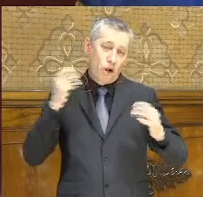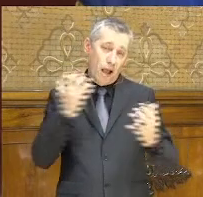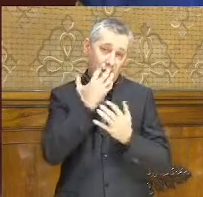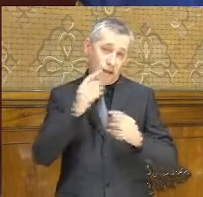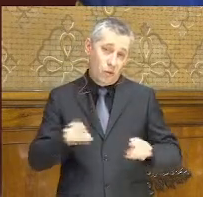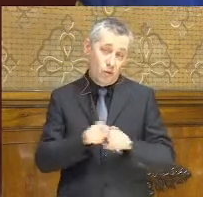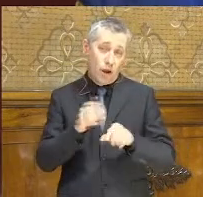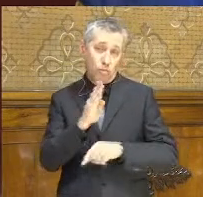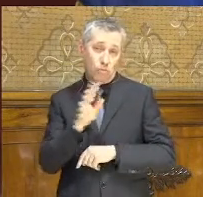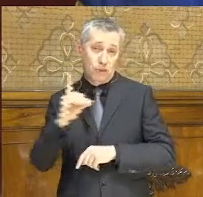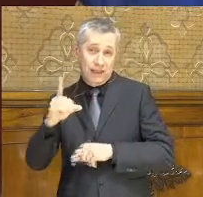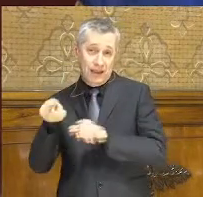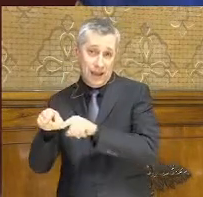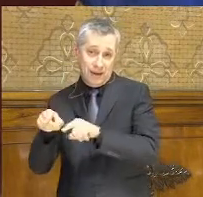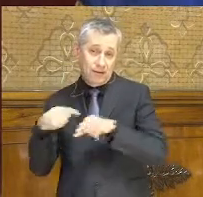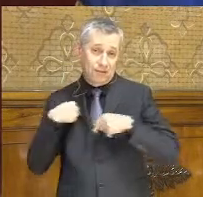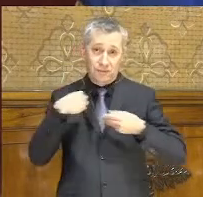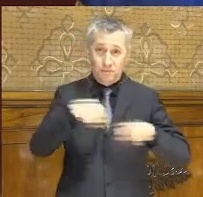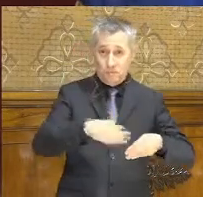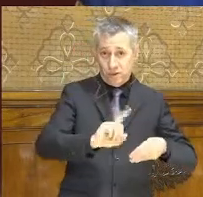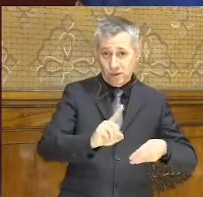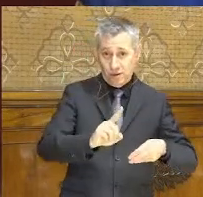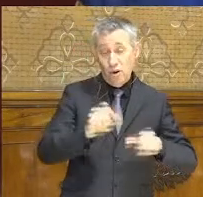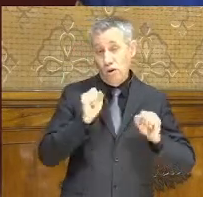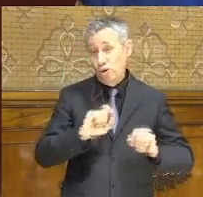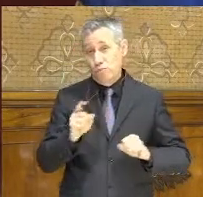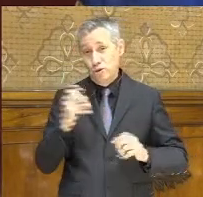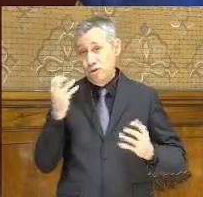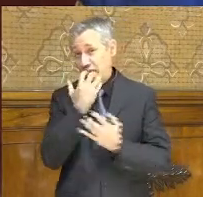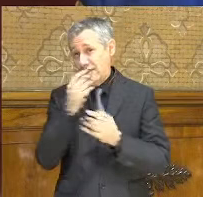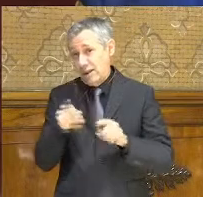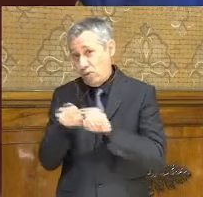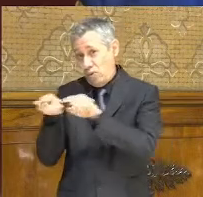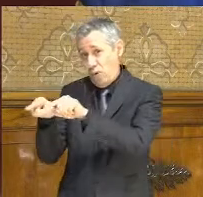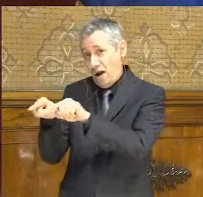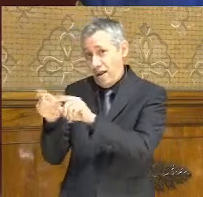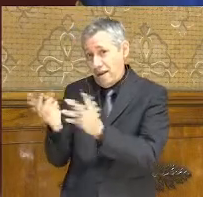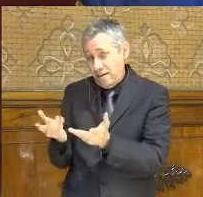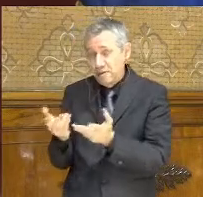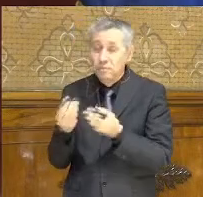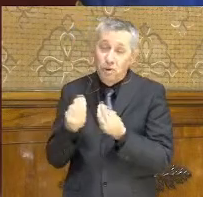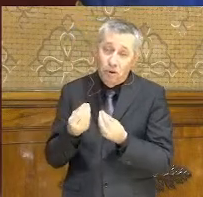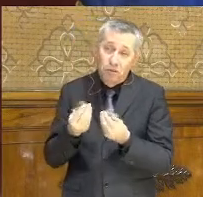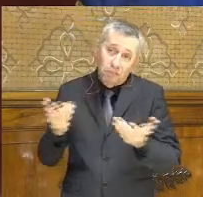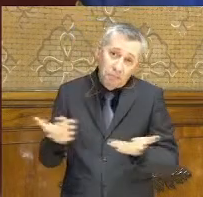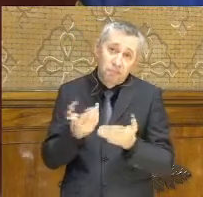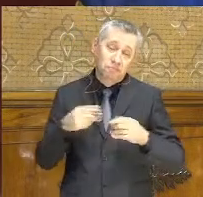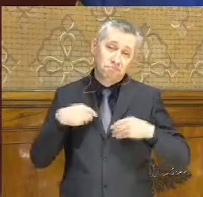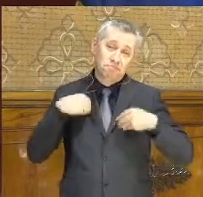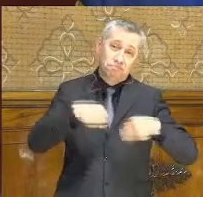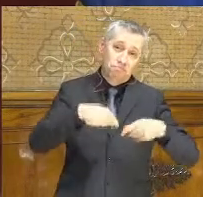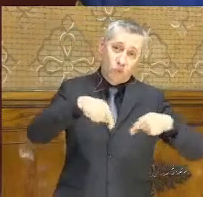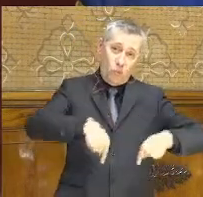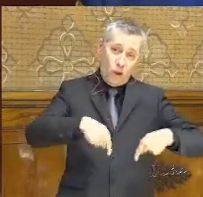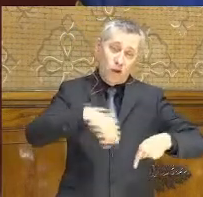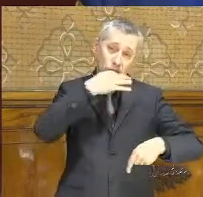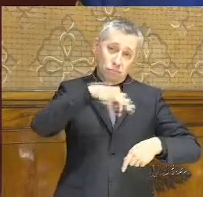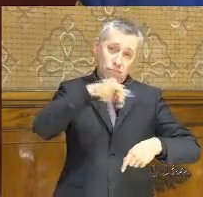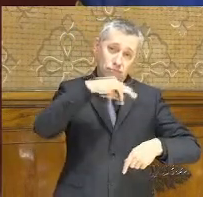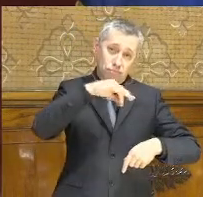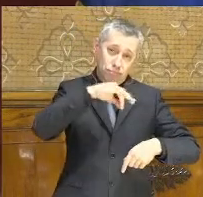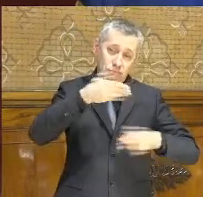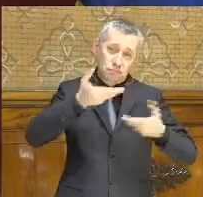can't sing like Bob Dylan, I'm here and delighted to be here. So what I will do is I will just read